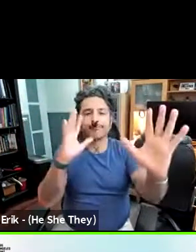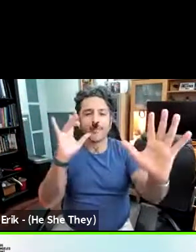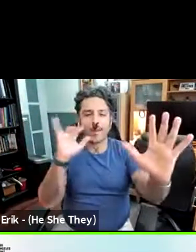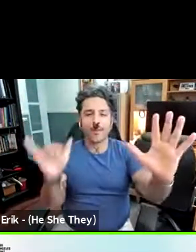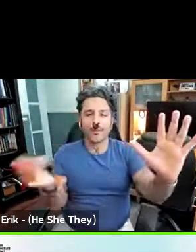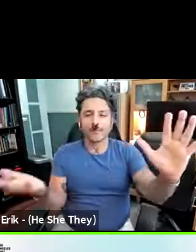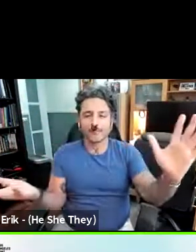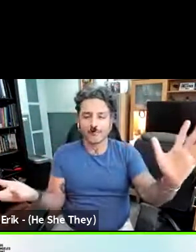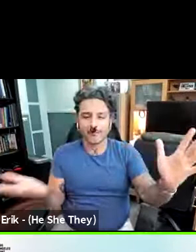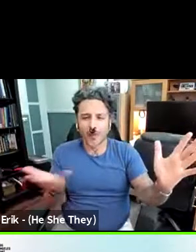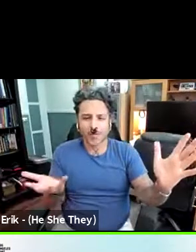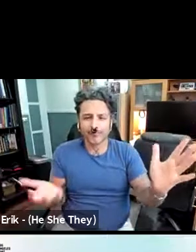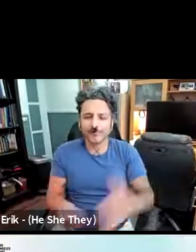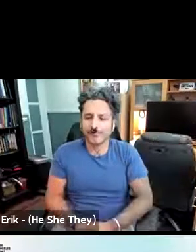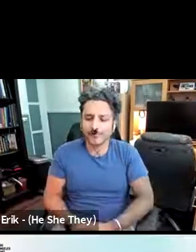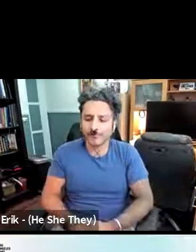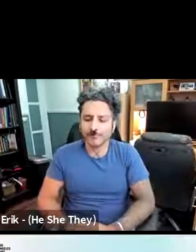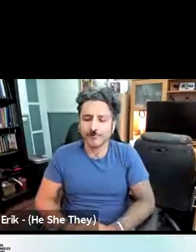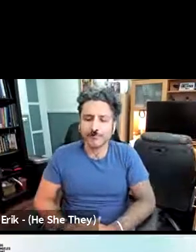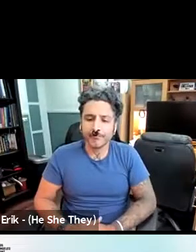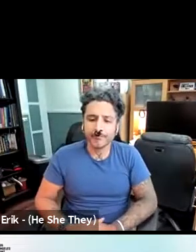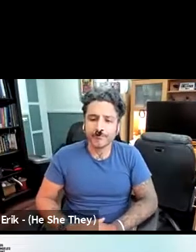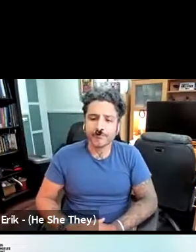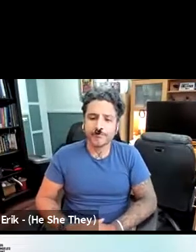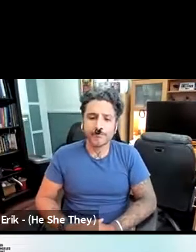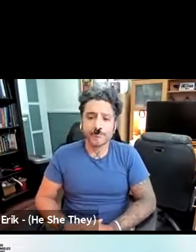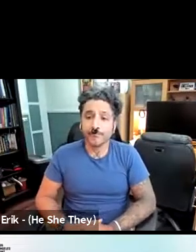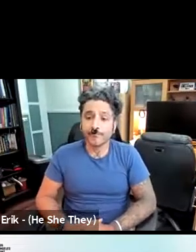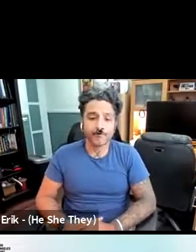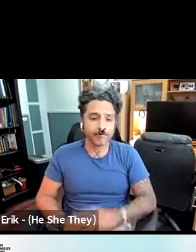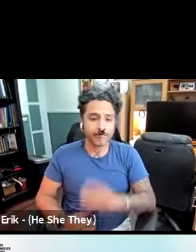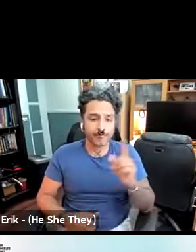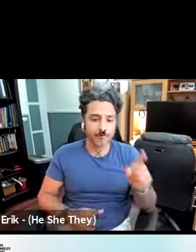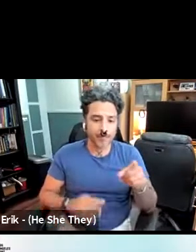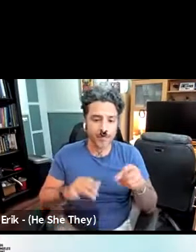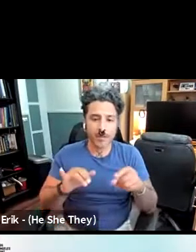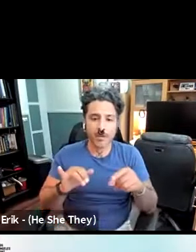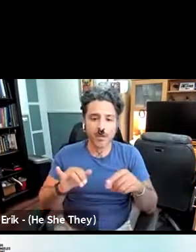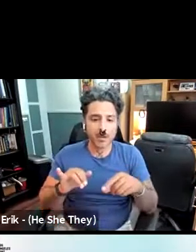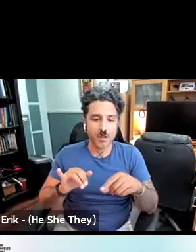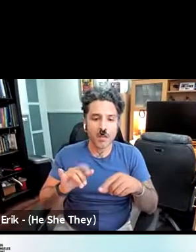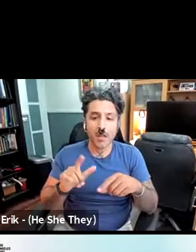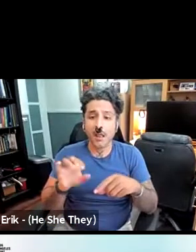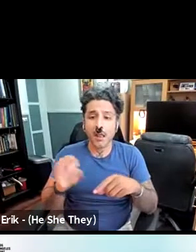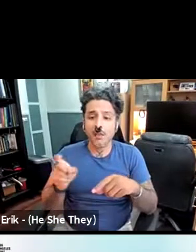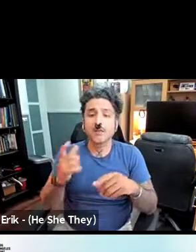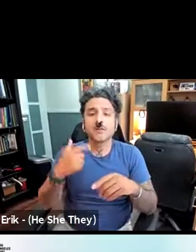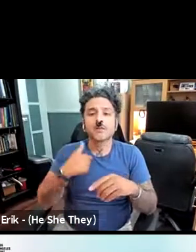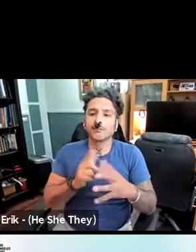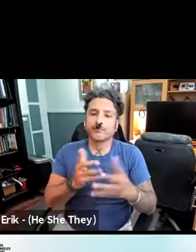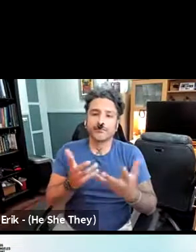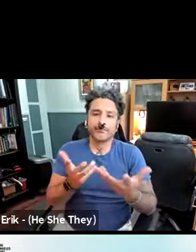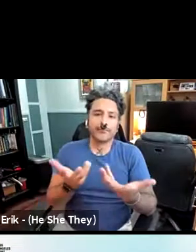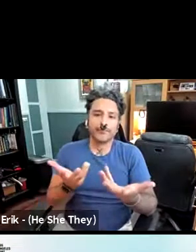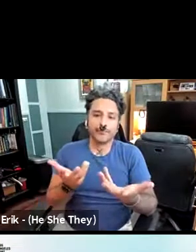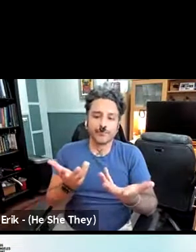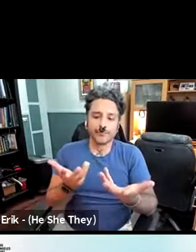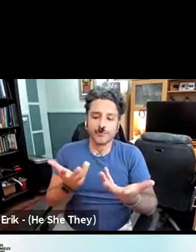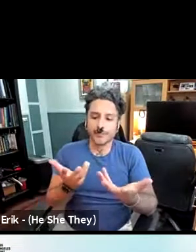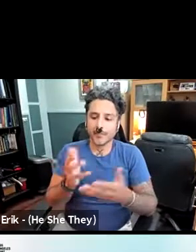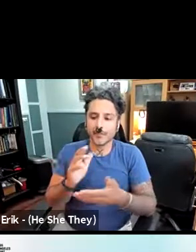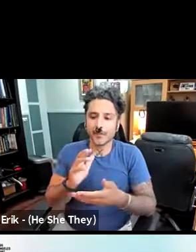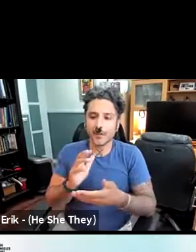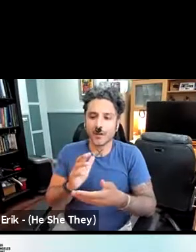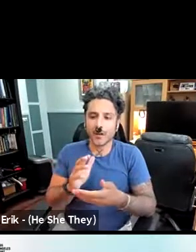I got it. Sovereignty. in one word. I just came